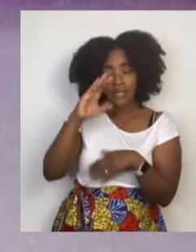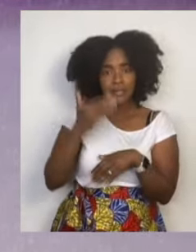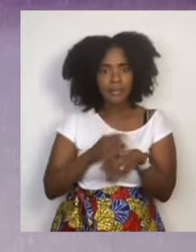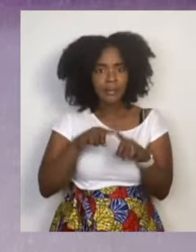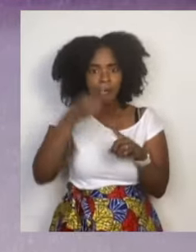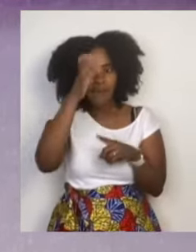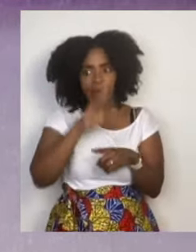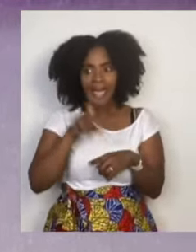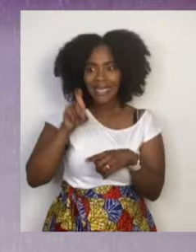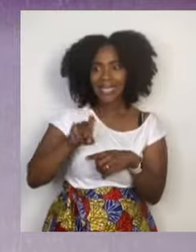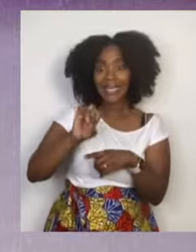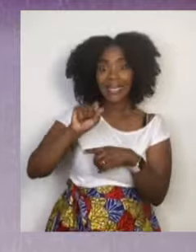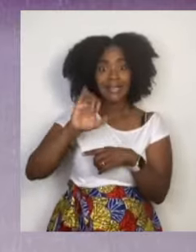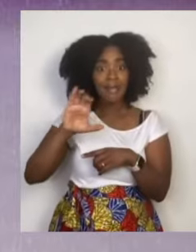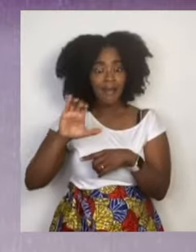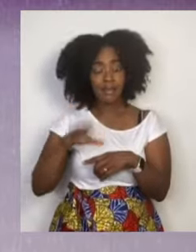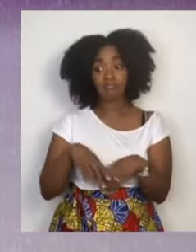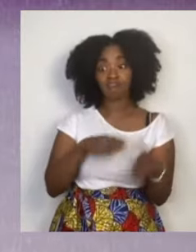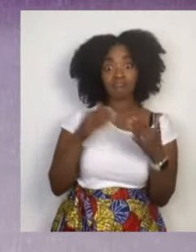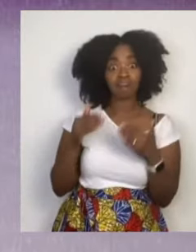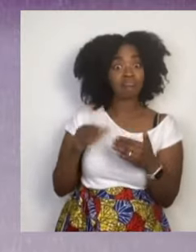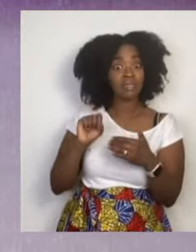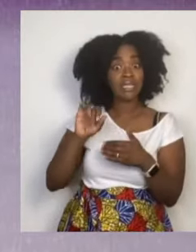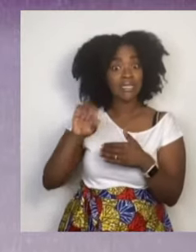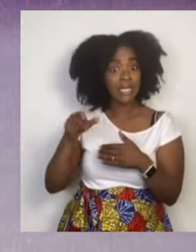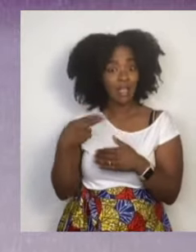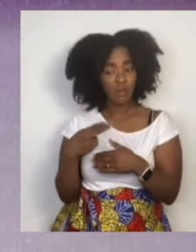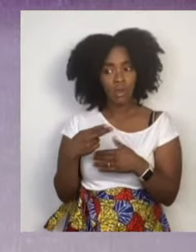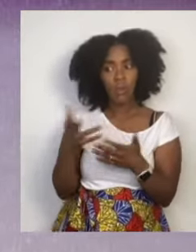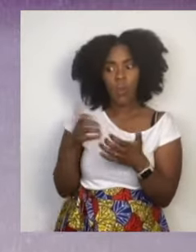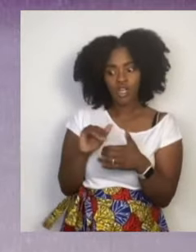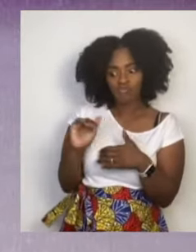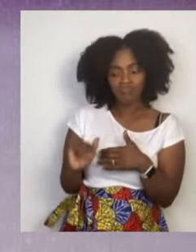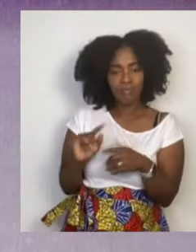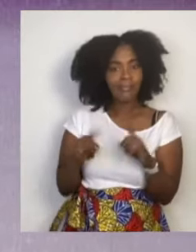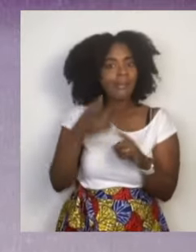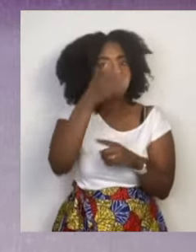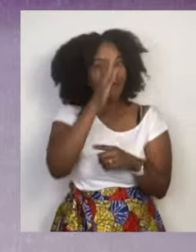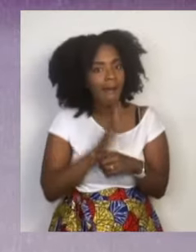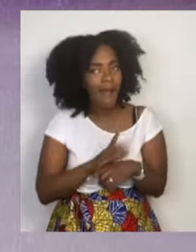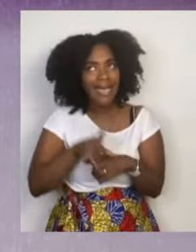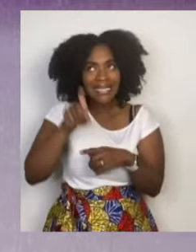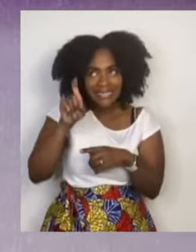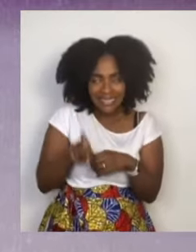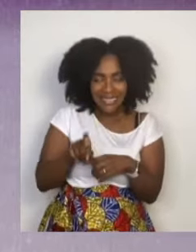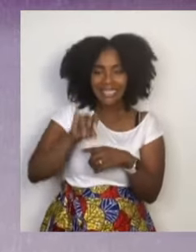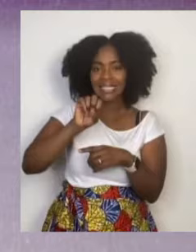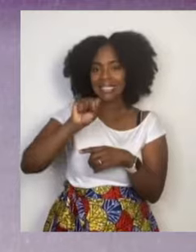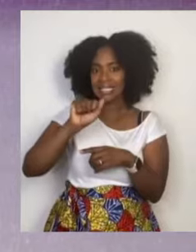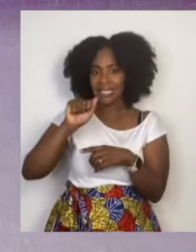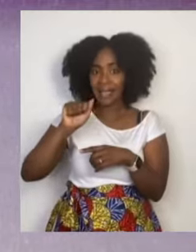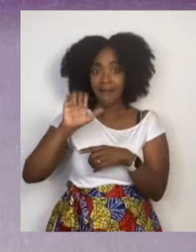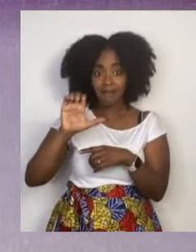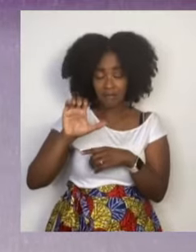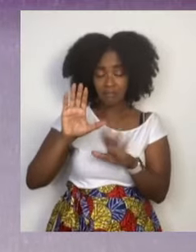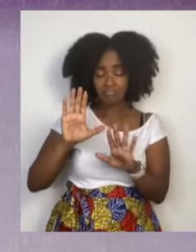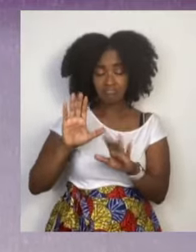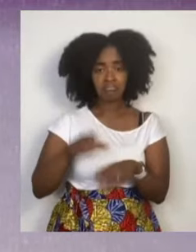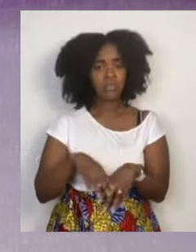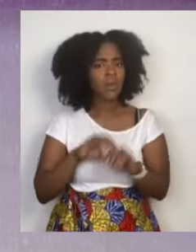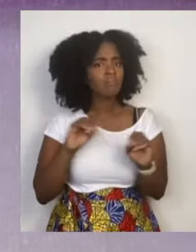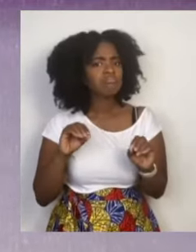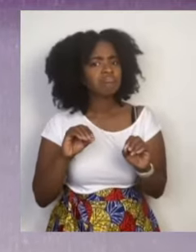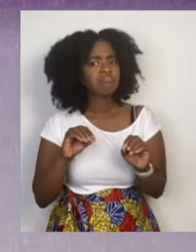child, but God needed an Isaac. There's nothing wrong with you wanting what God has put within your heart,